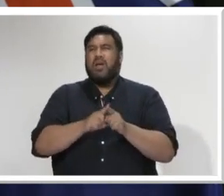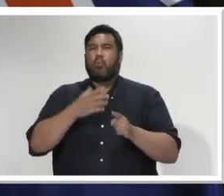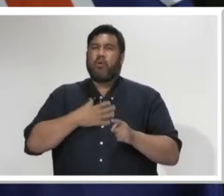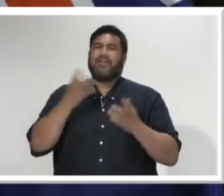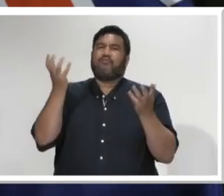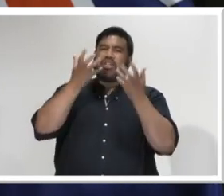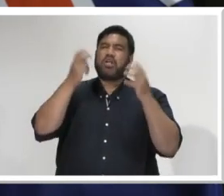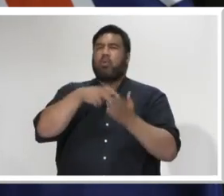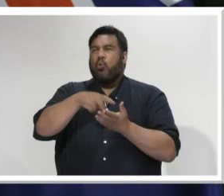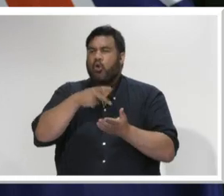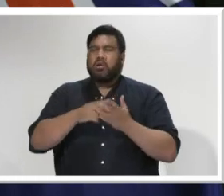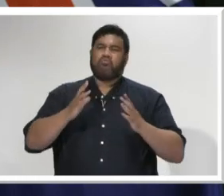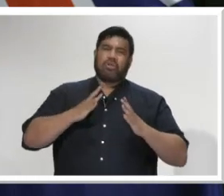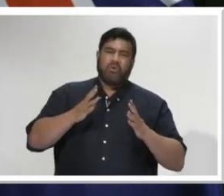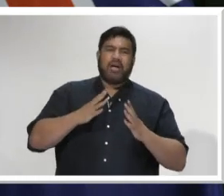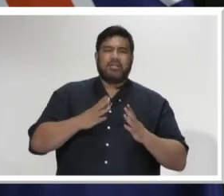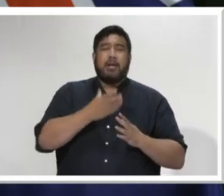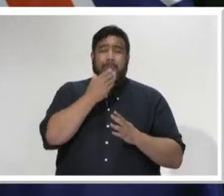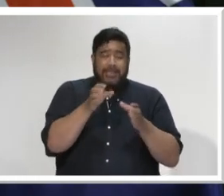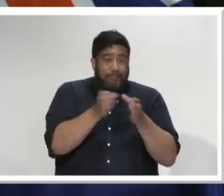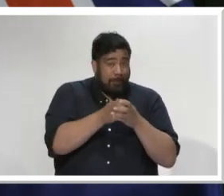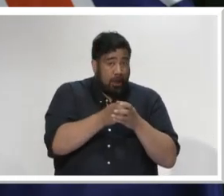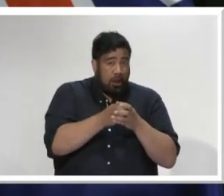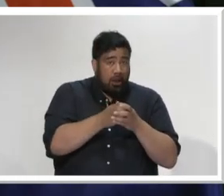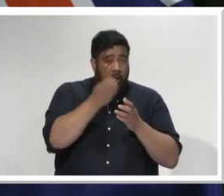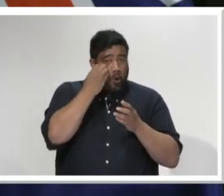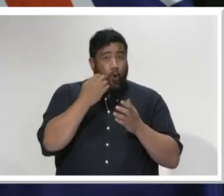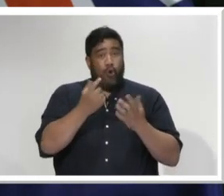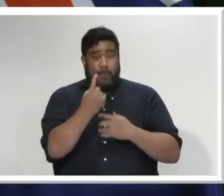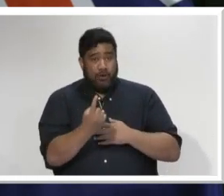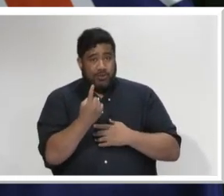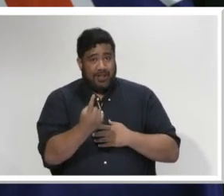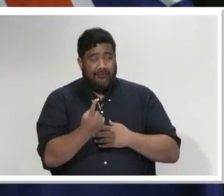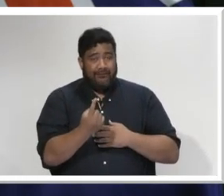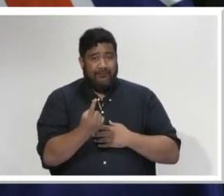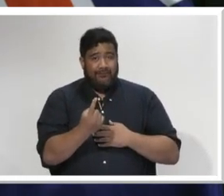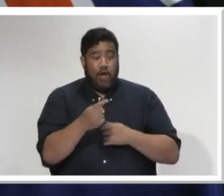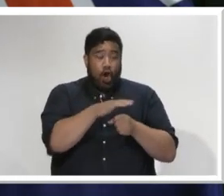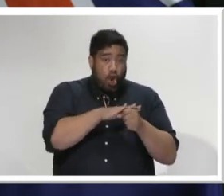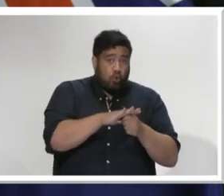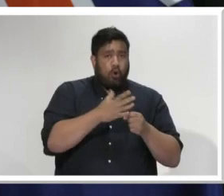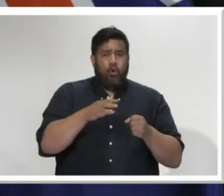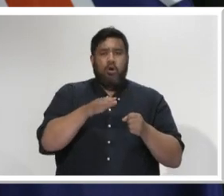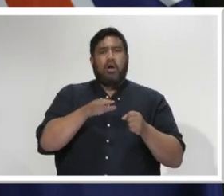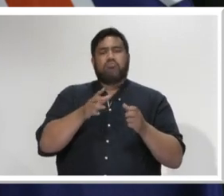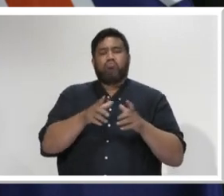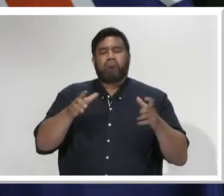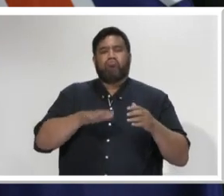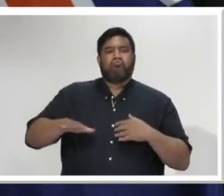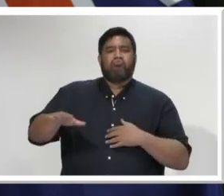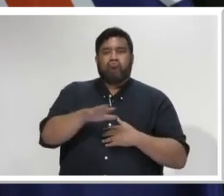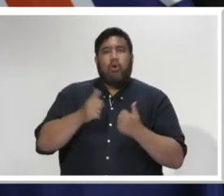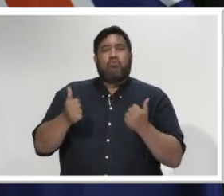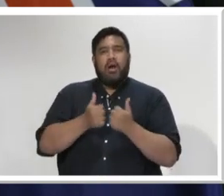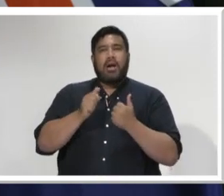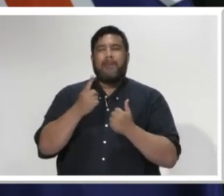simple. Keep it alone or in your bubble, keep it low risk, and also keep it non-motorised. That